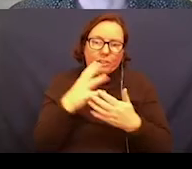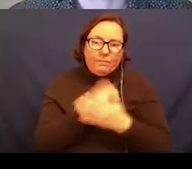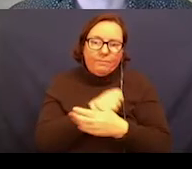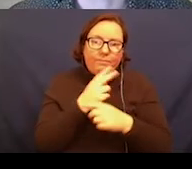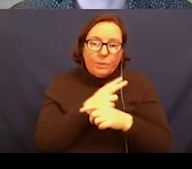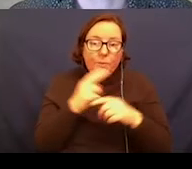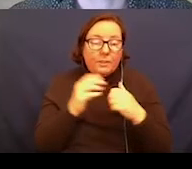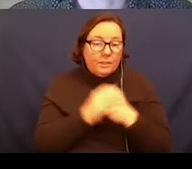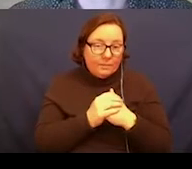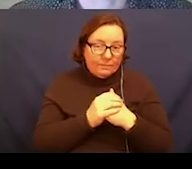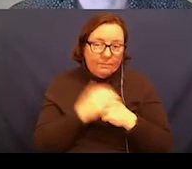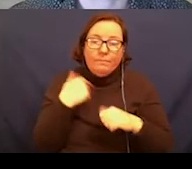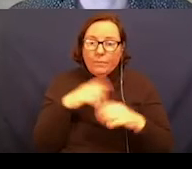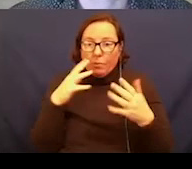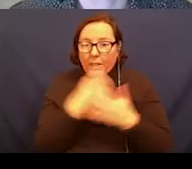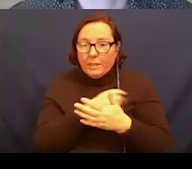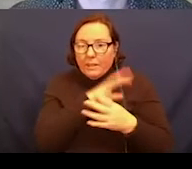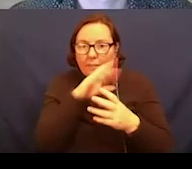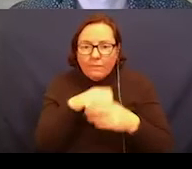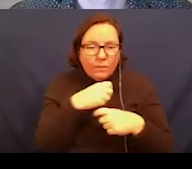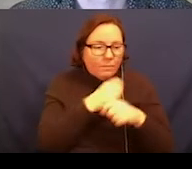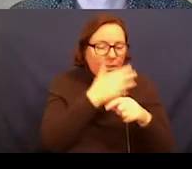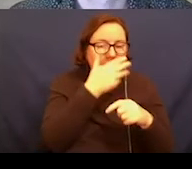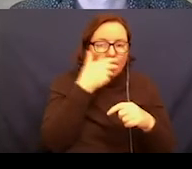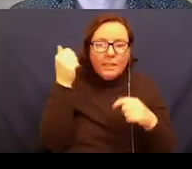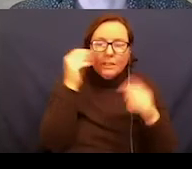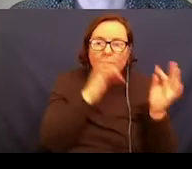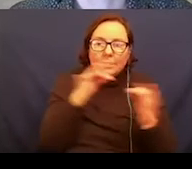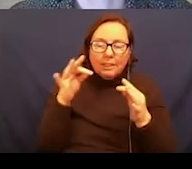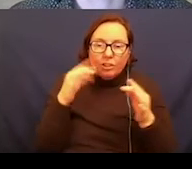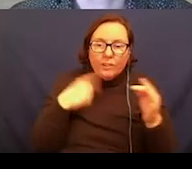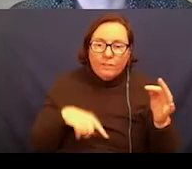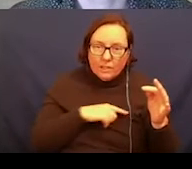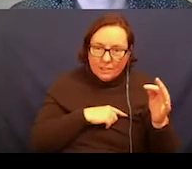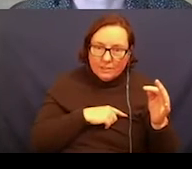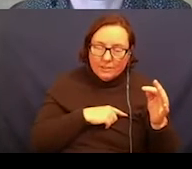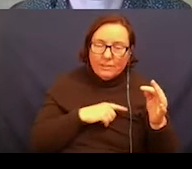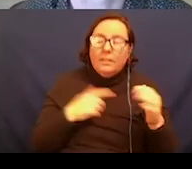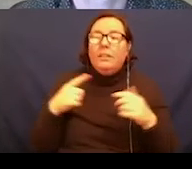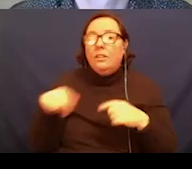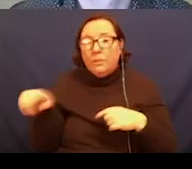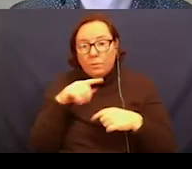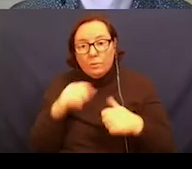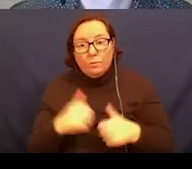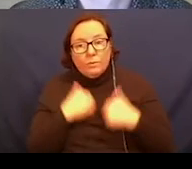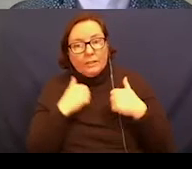Energy decisions will be made by the City of Boston, which is accountable to you, the